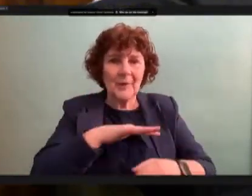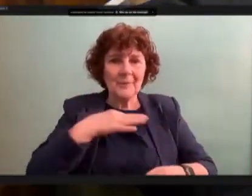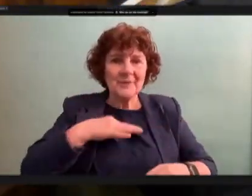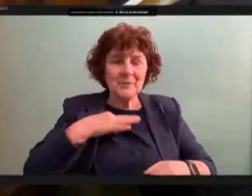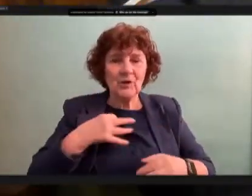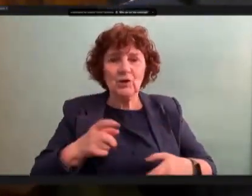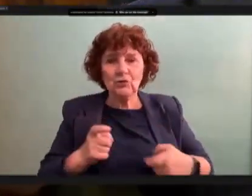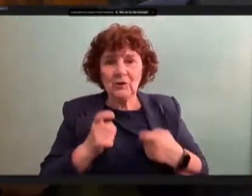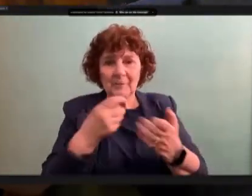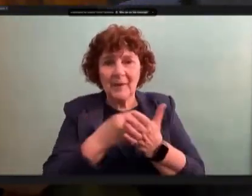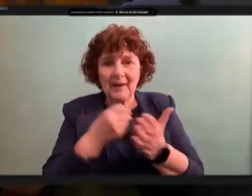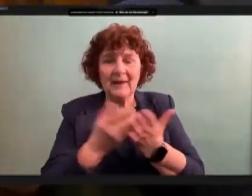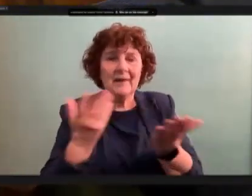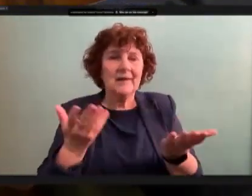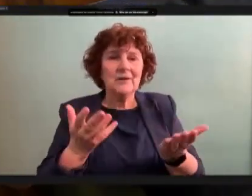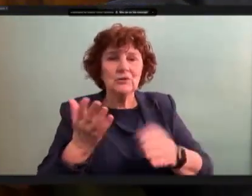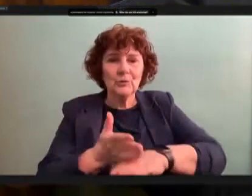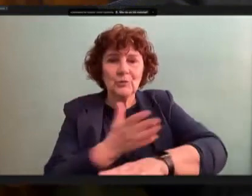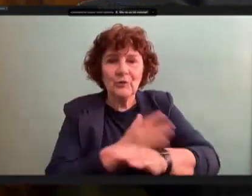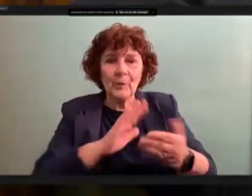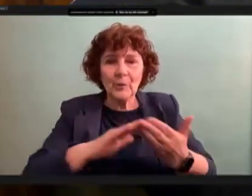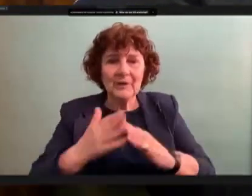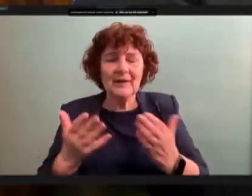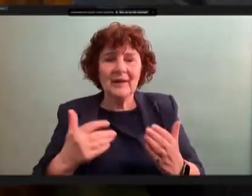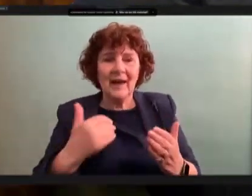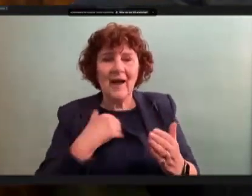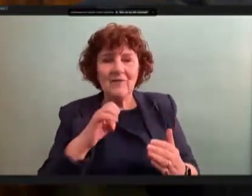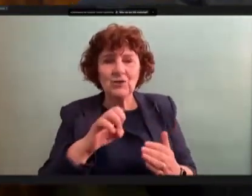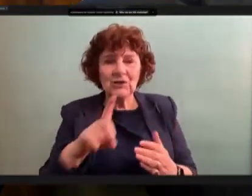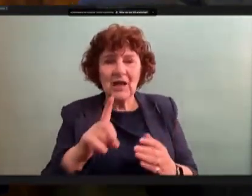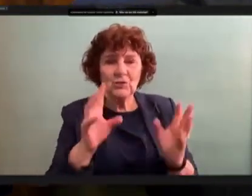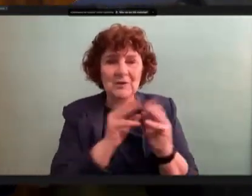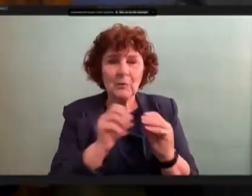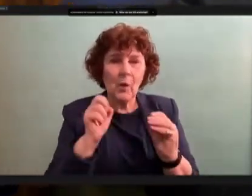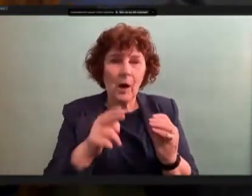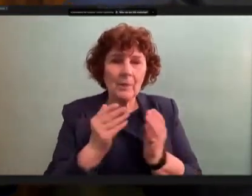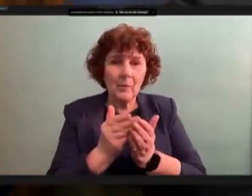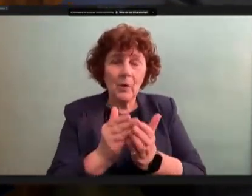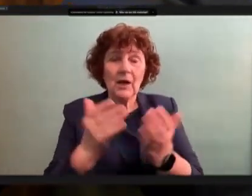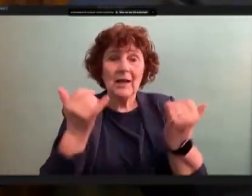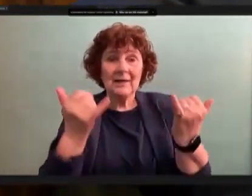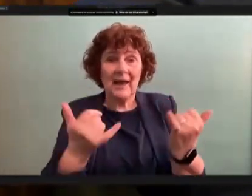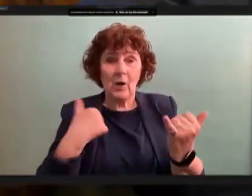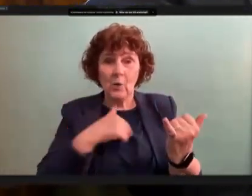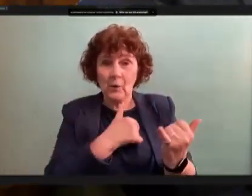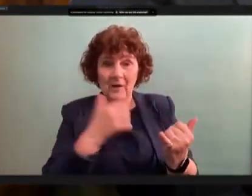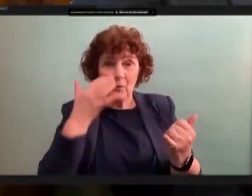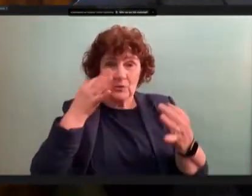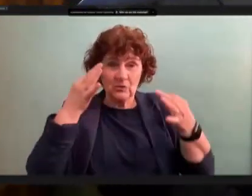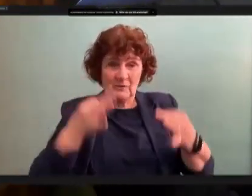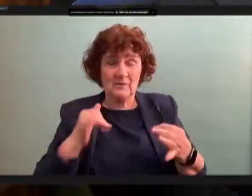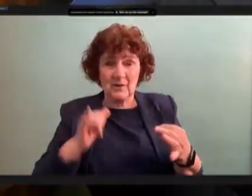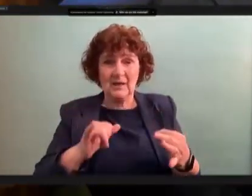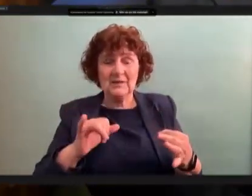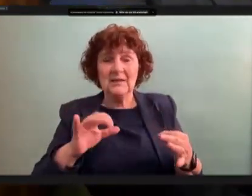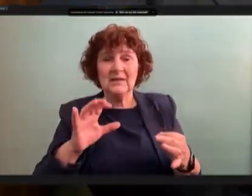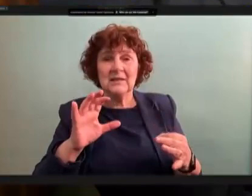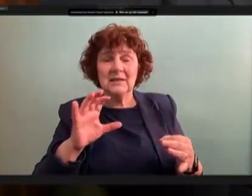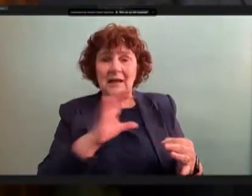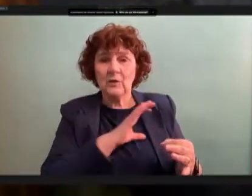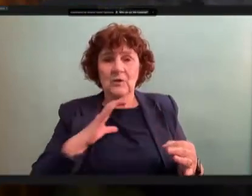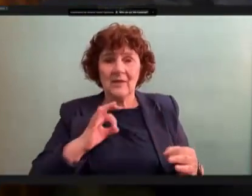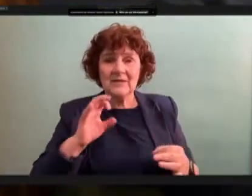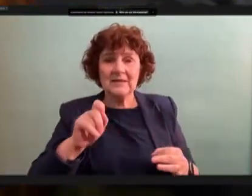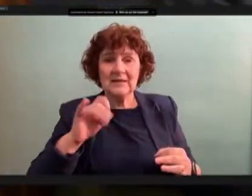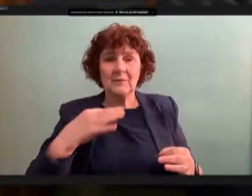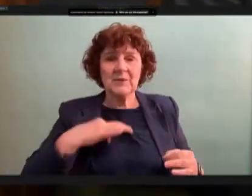educational seminars on board. And now therefore be resolved that Council of the City of Pittsburgh does hereby congratulate the